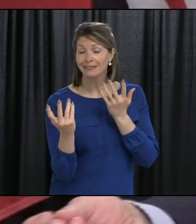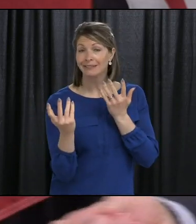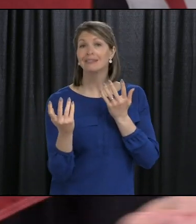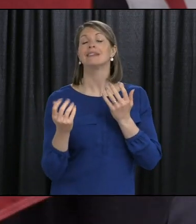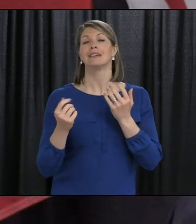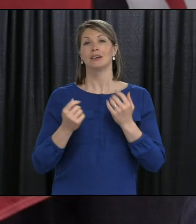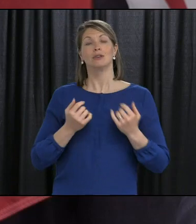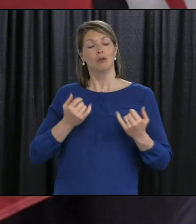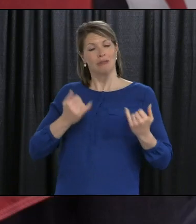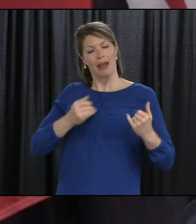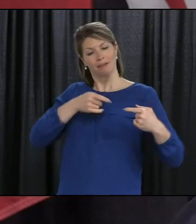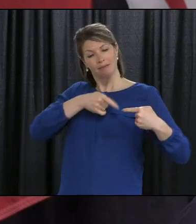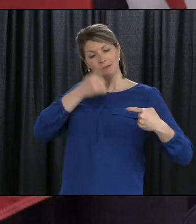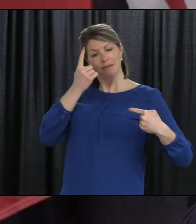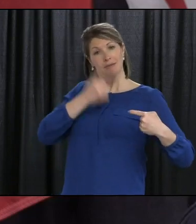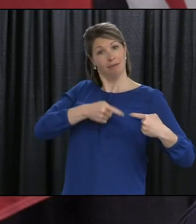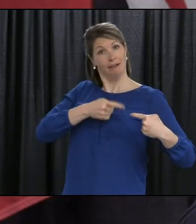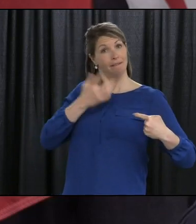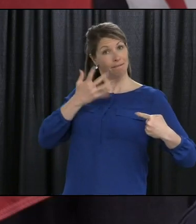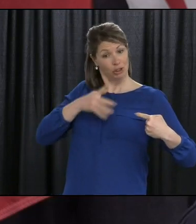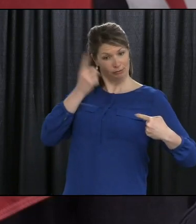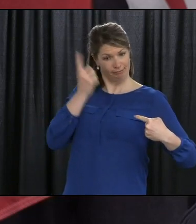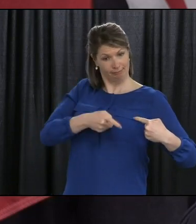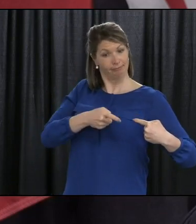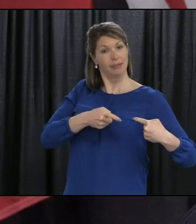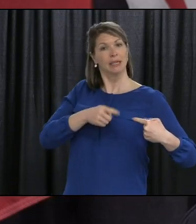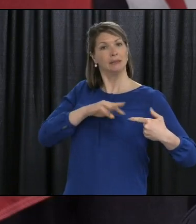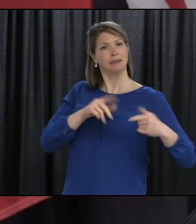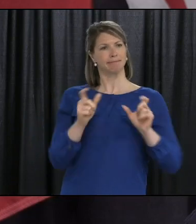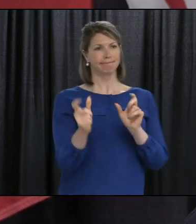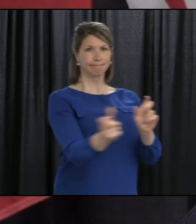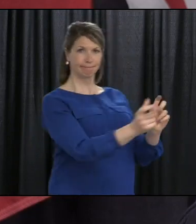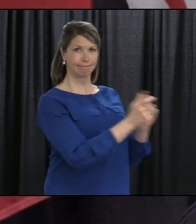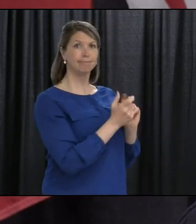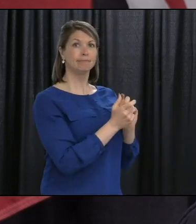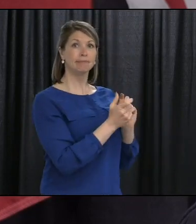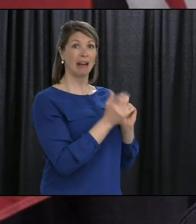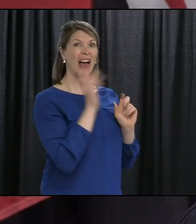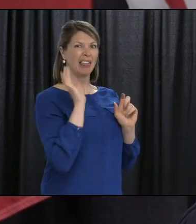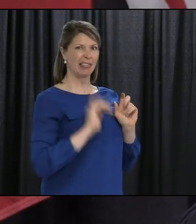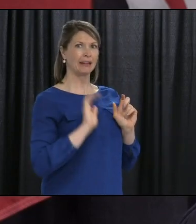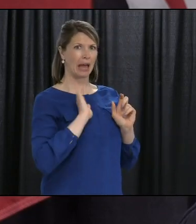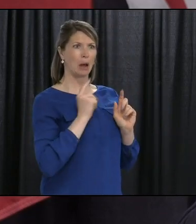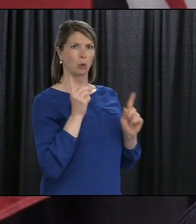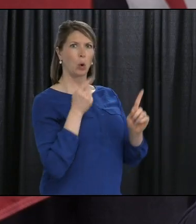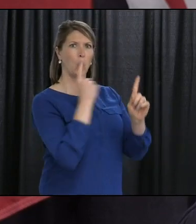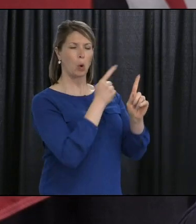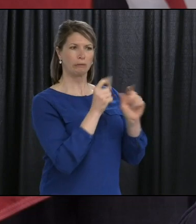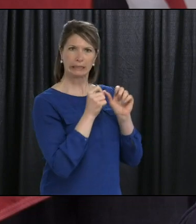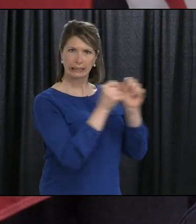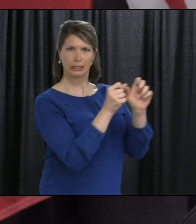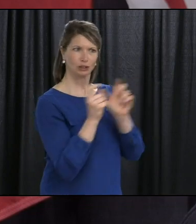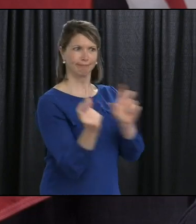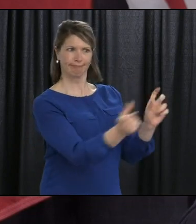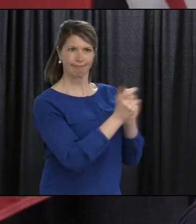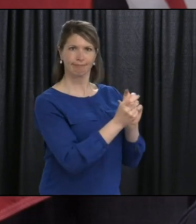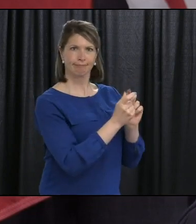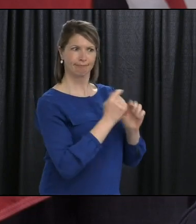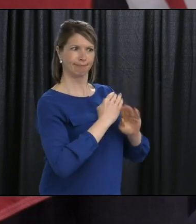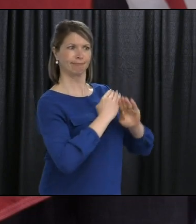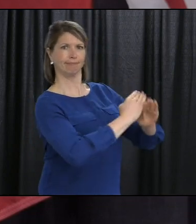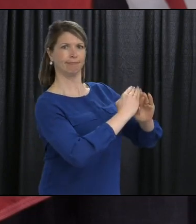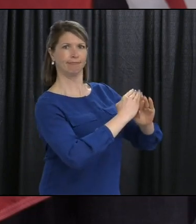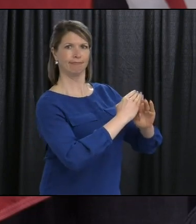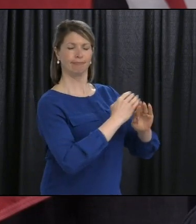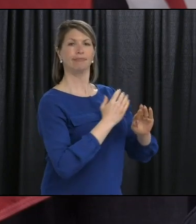residents to, further spread of COVID within your province. That's our objective. When Kellyanne just asked us what our objective is, that is our